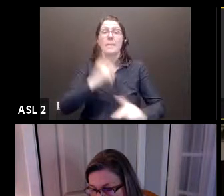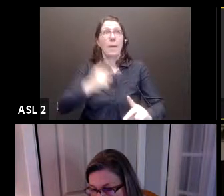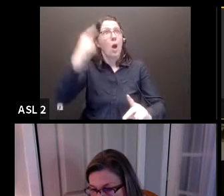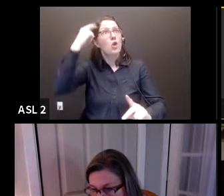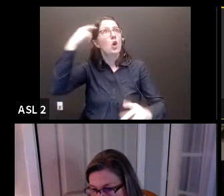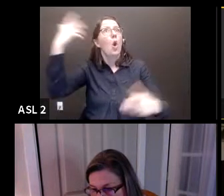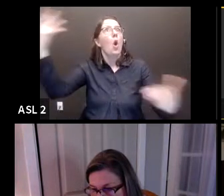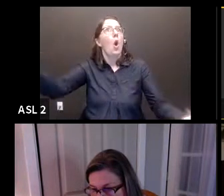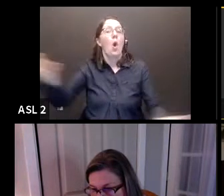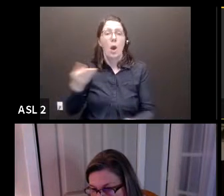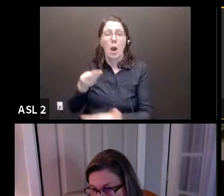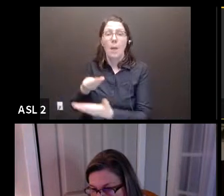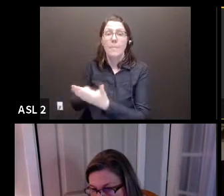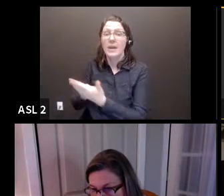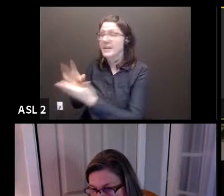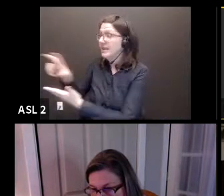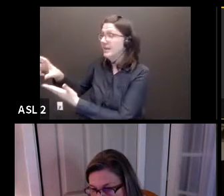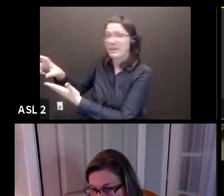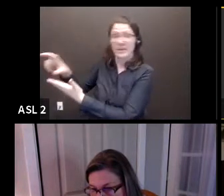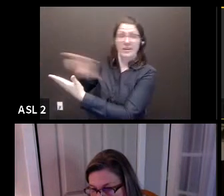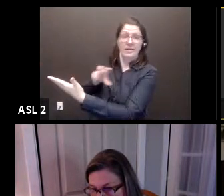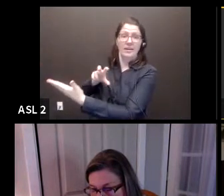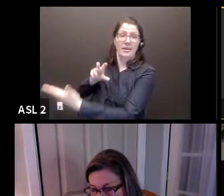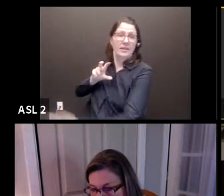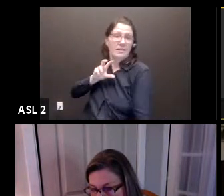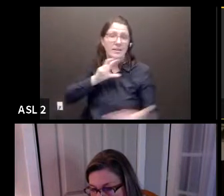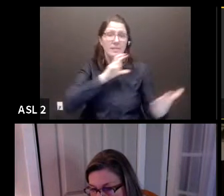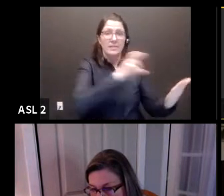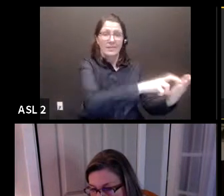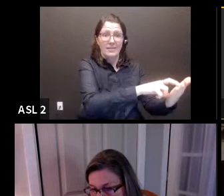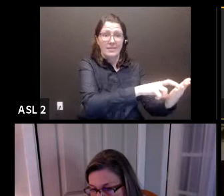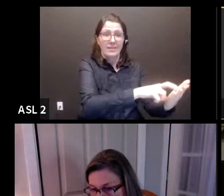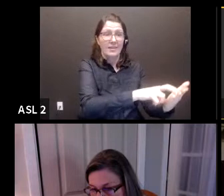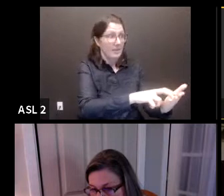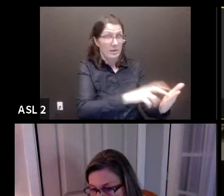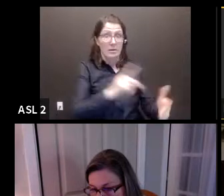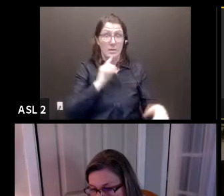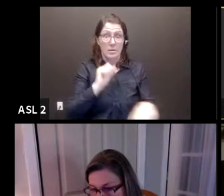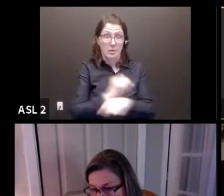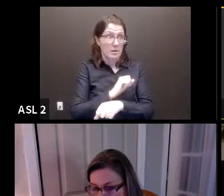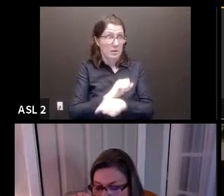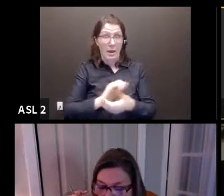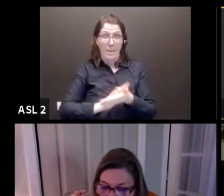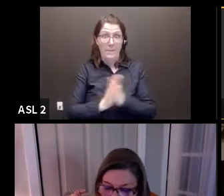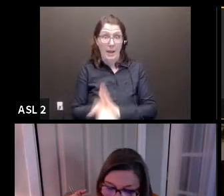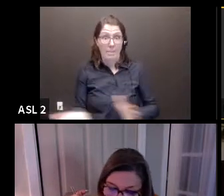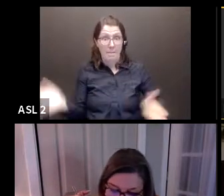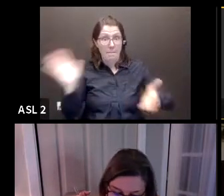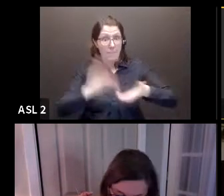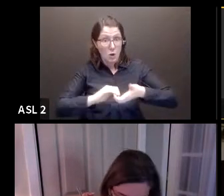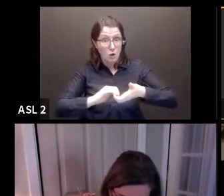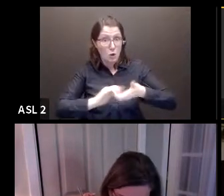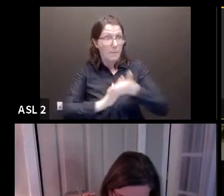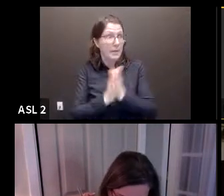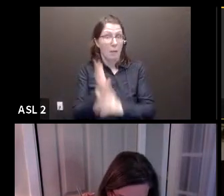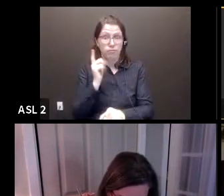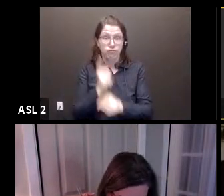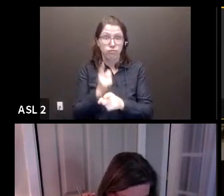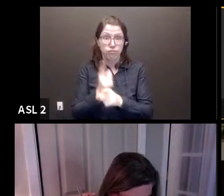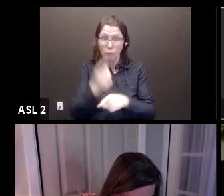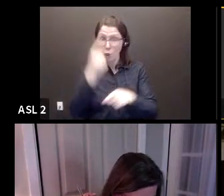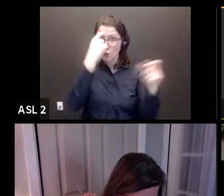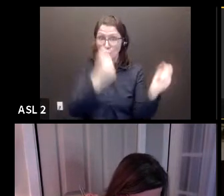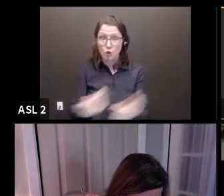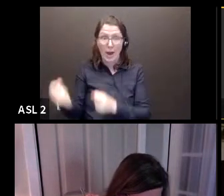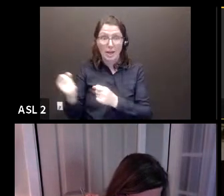bucket and give it over to another bucket and have a proper partnership and a proper strategy implemented and and